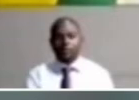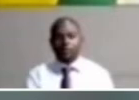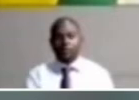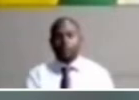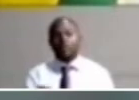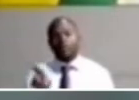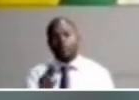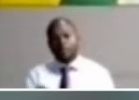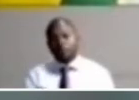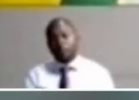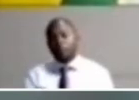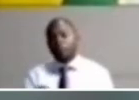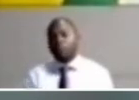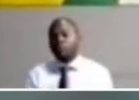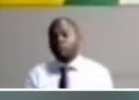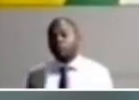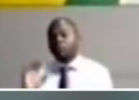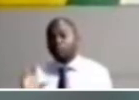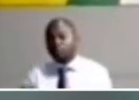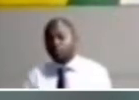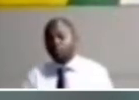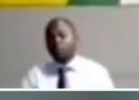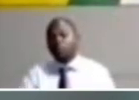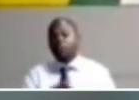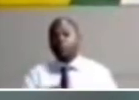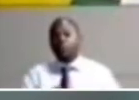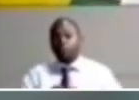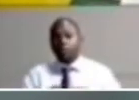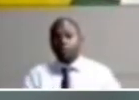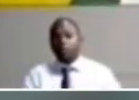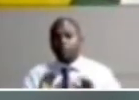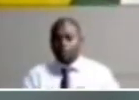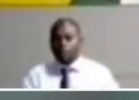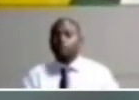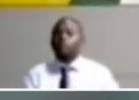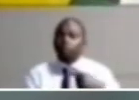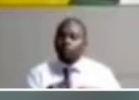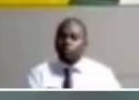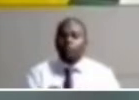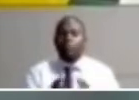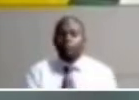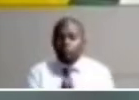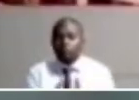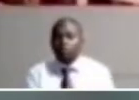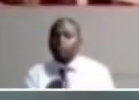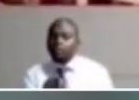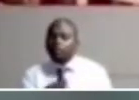with the National Task Force on the coronavirus. They can continue to clarify this.